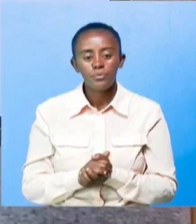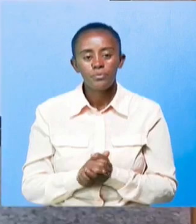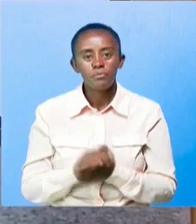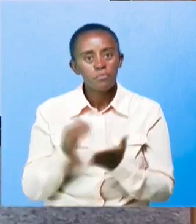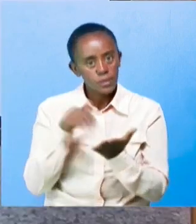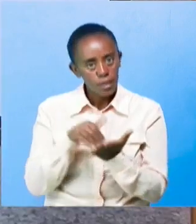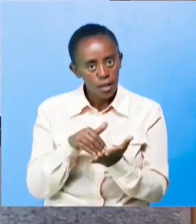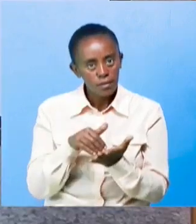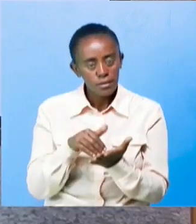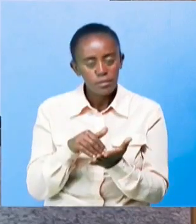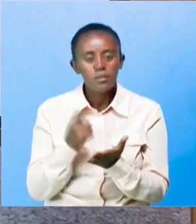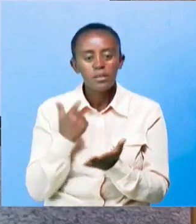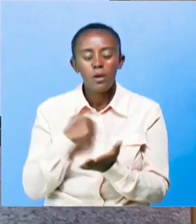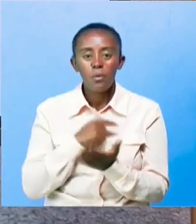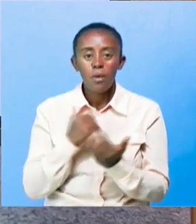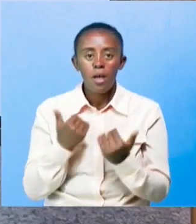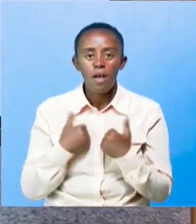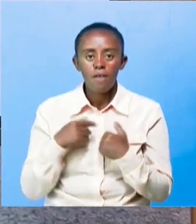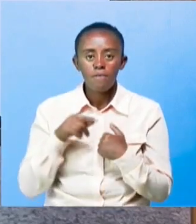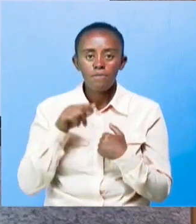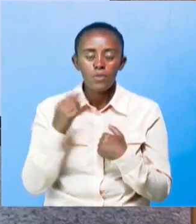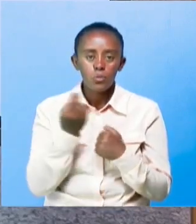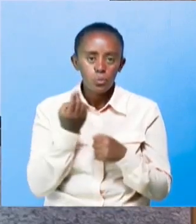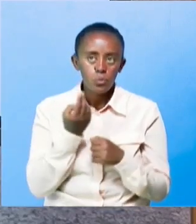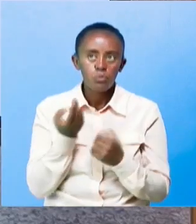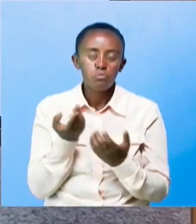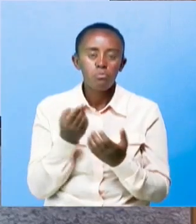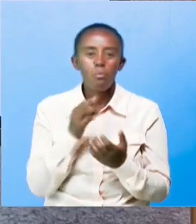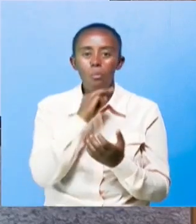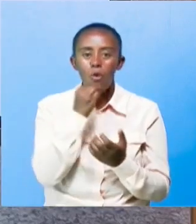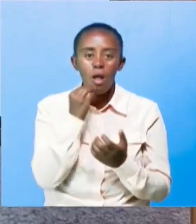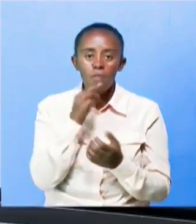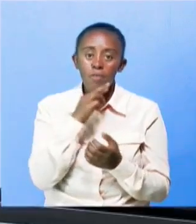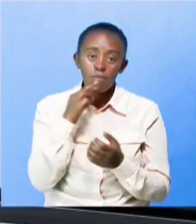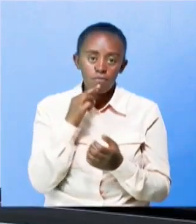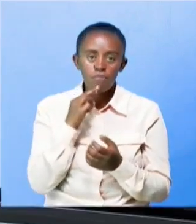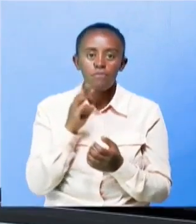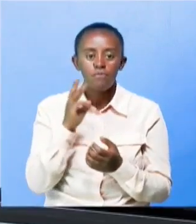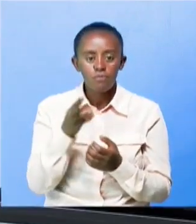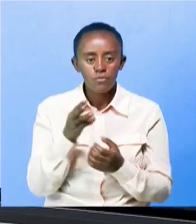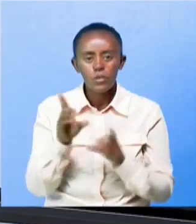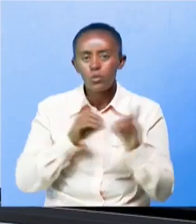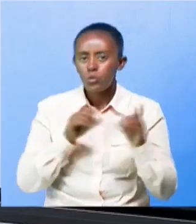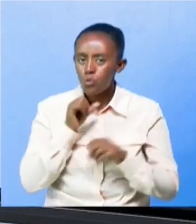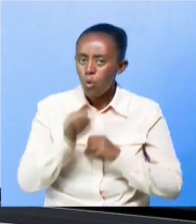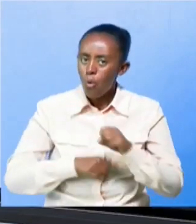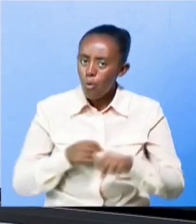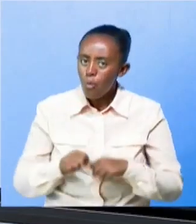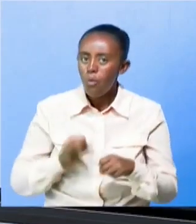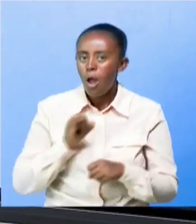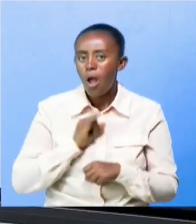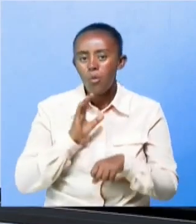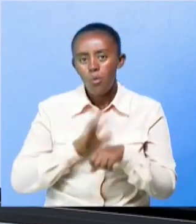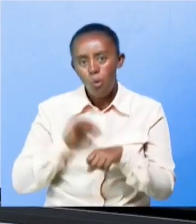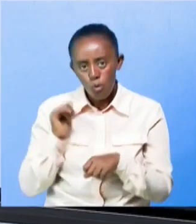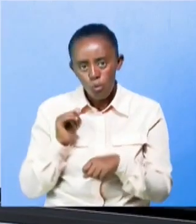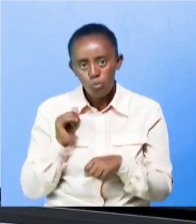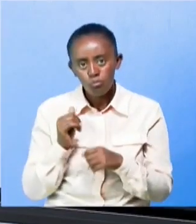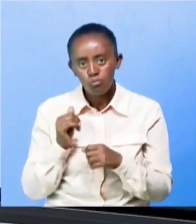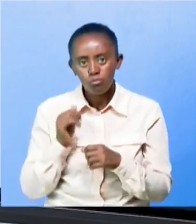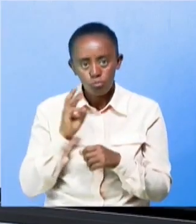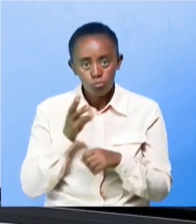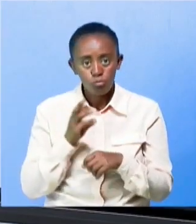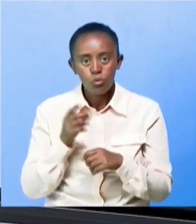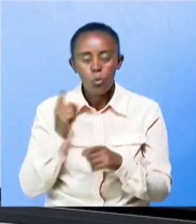Again, we have used the modal verb will. So don't worry, I will call you when